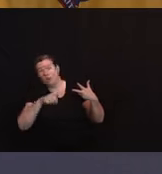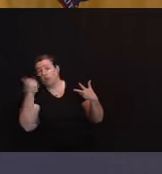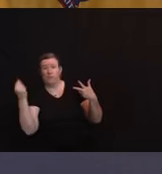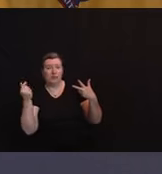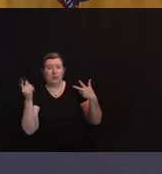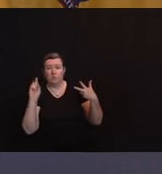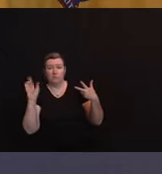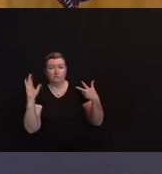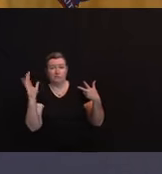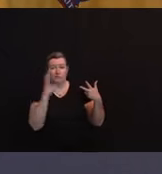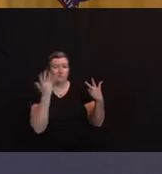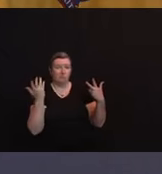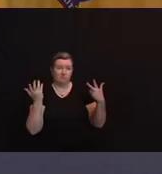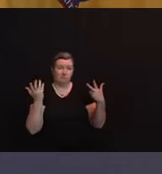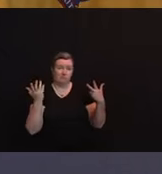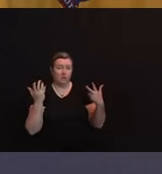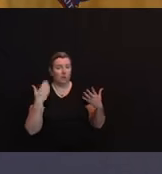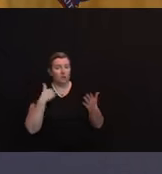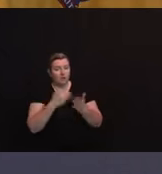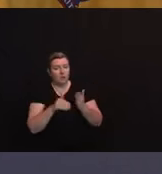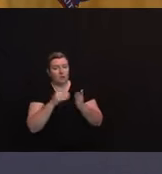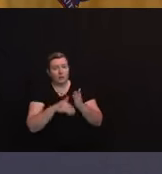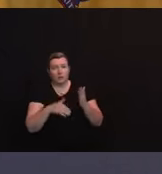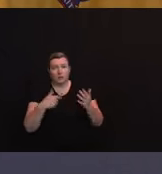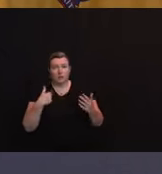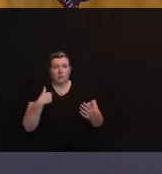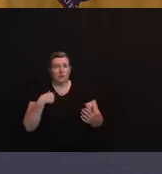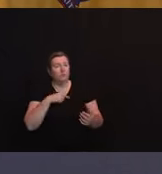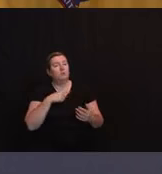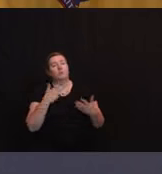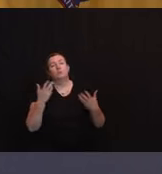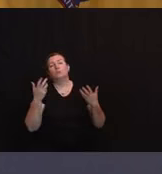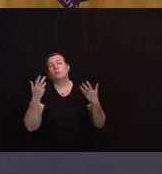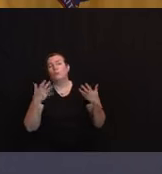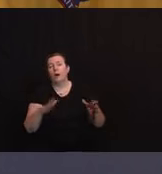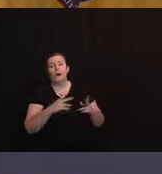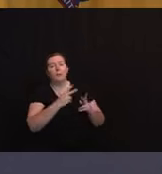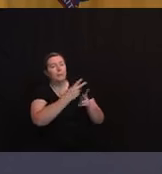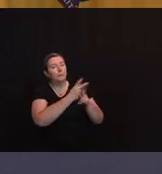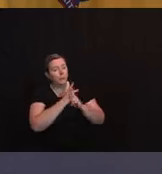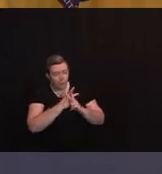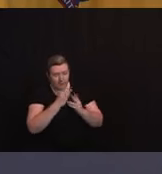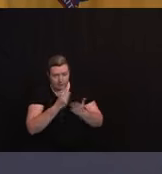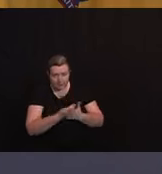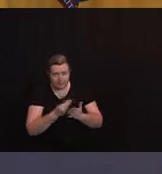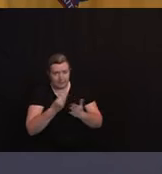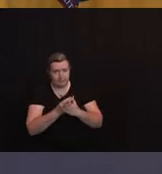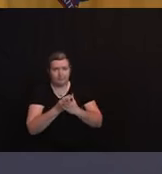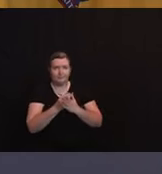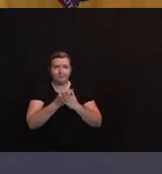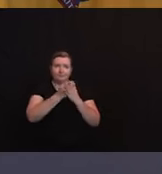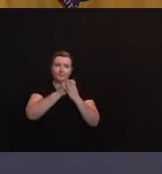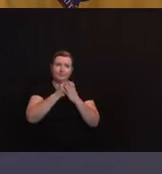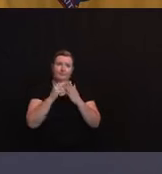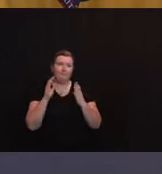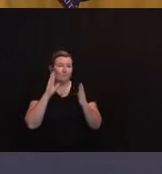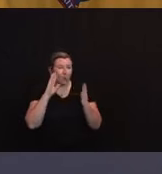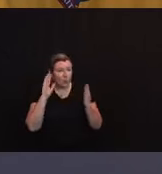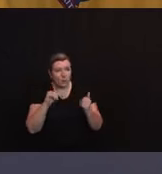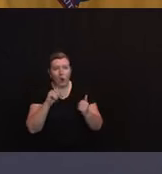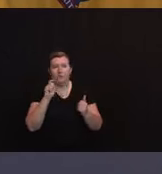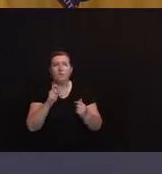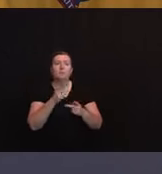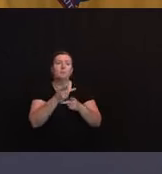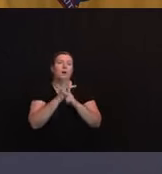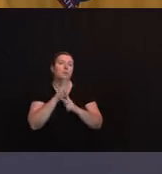We don't wake up reflexively wanting to borrow. And I certainly, even as I sit here, hope that we don't have to borrow $9.9 billion, but we have